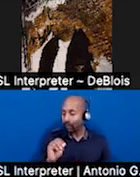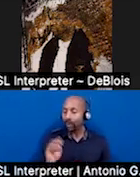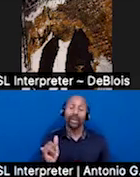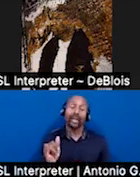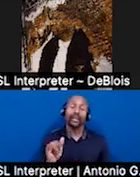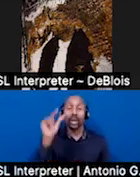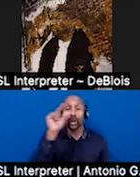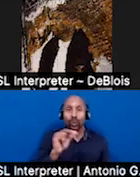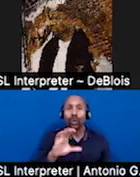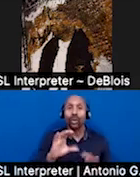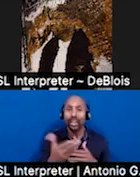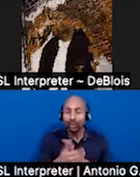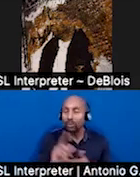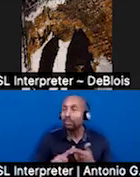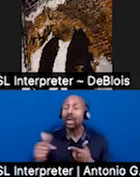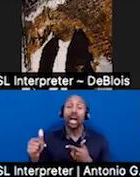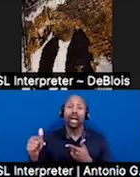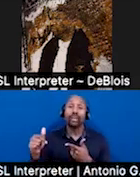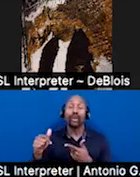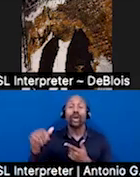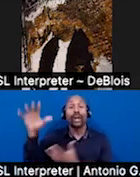pretty accessible using the shortcuts of the MacBook.